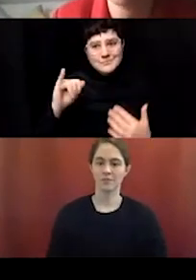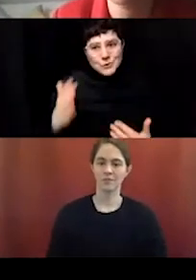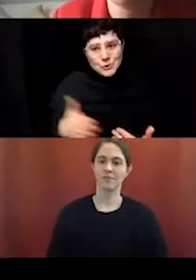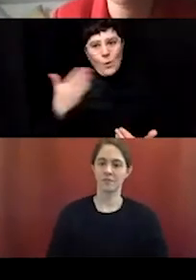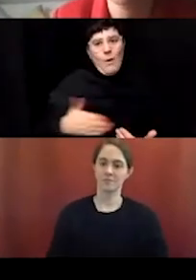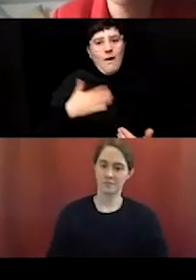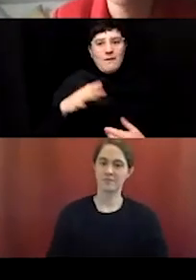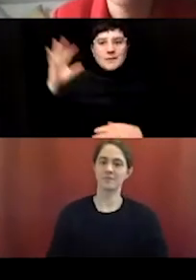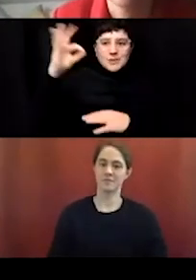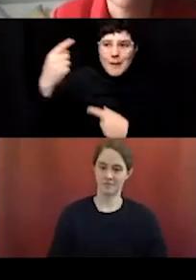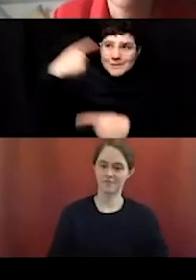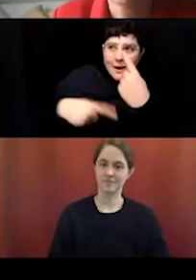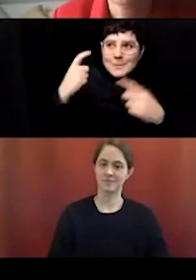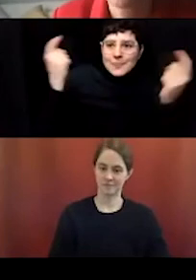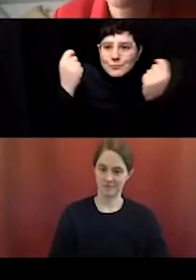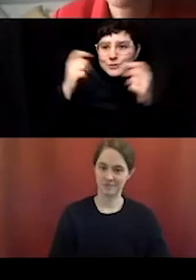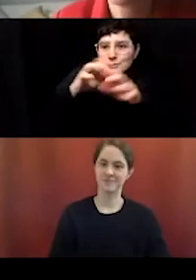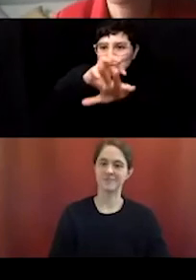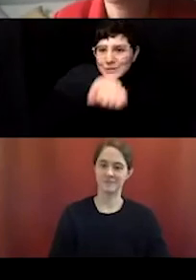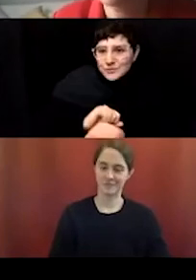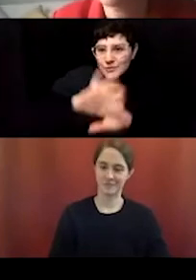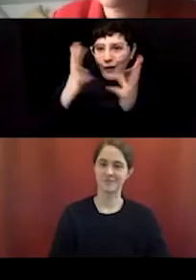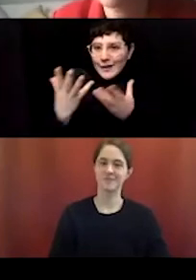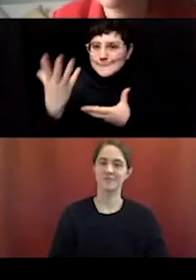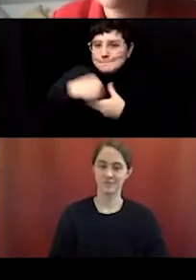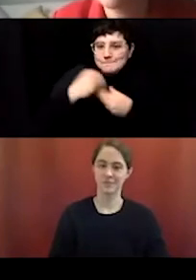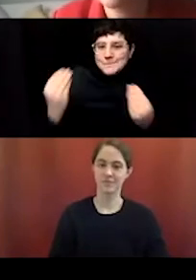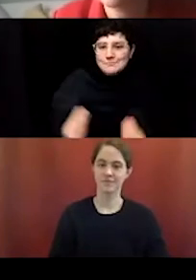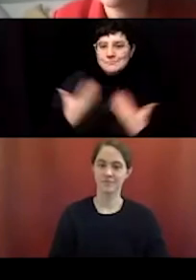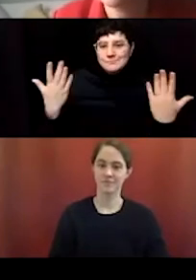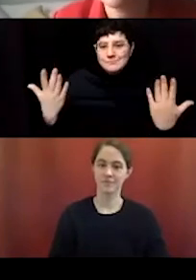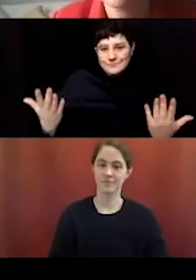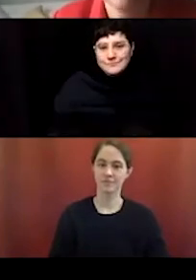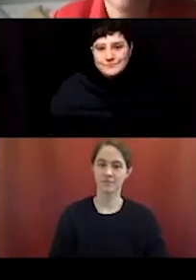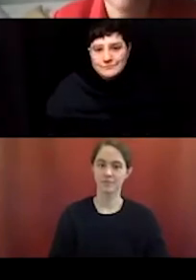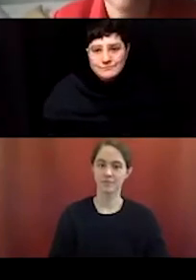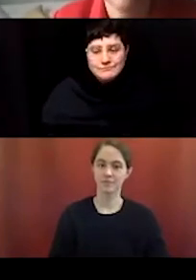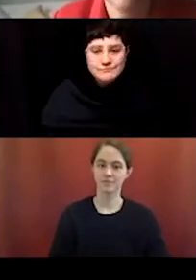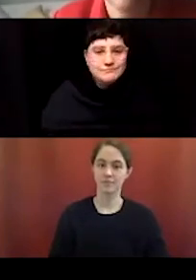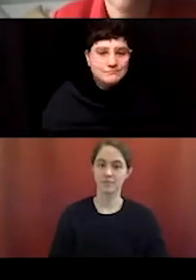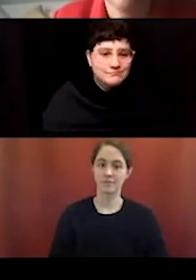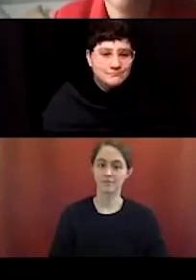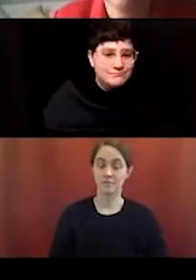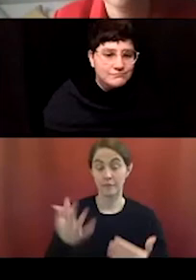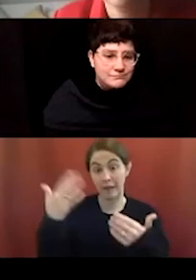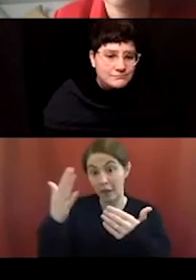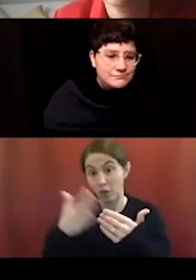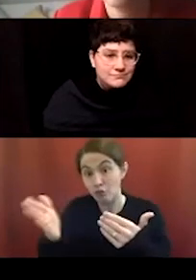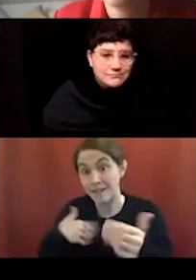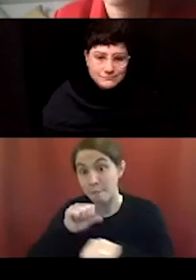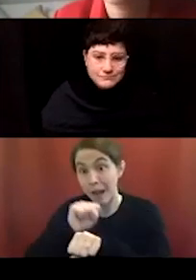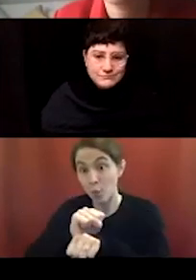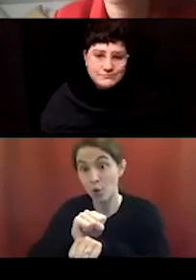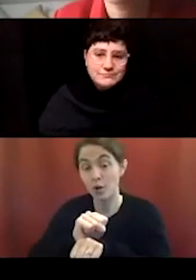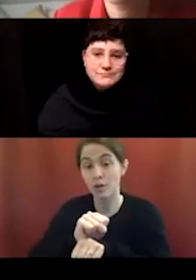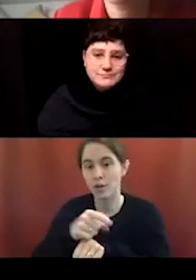the rituals. Right. Now, if you see the rest of my works,